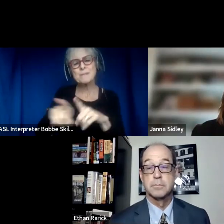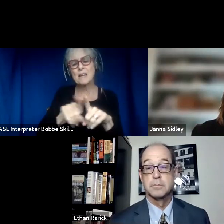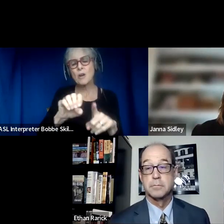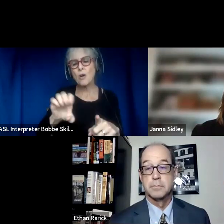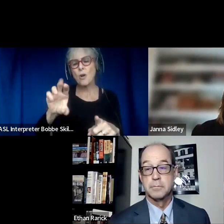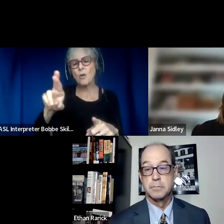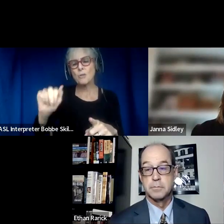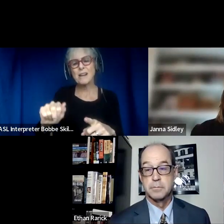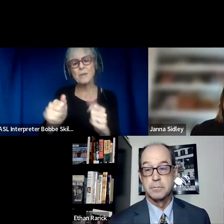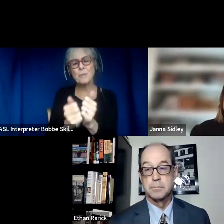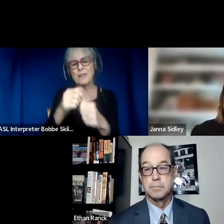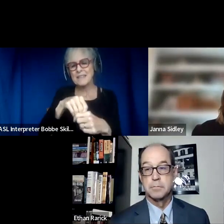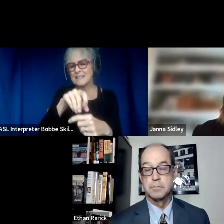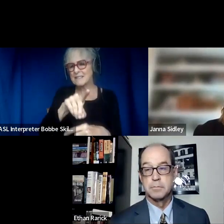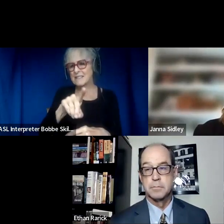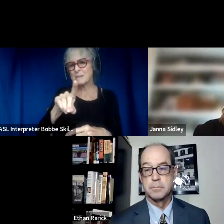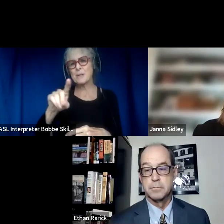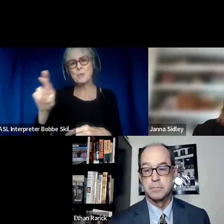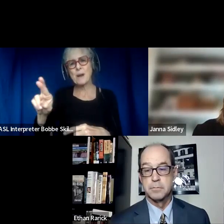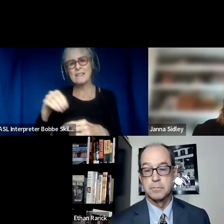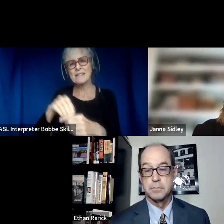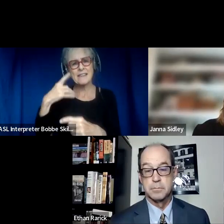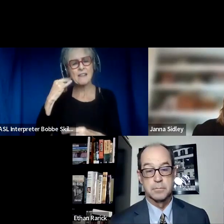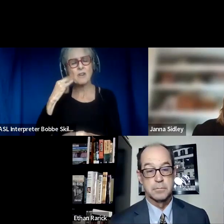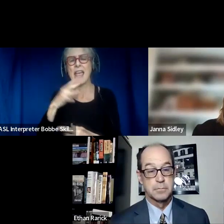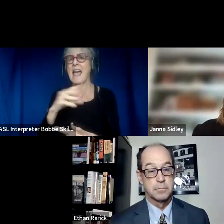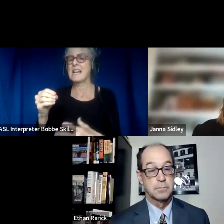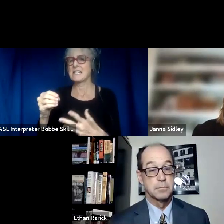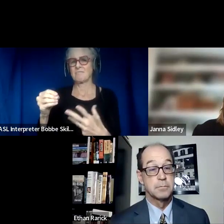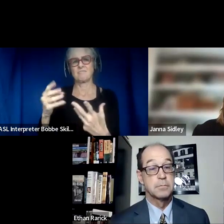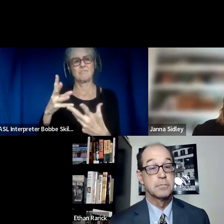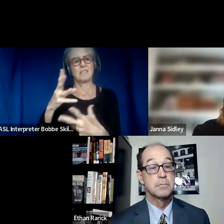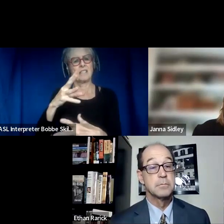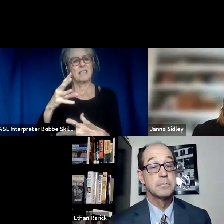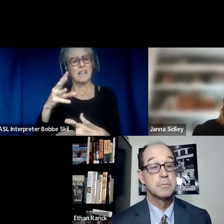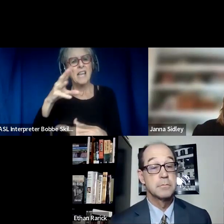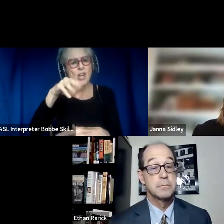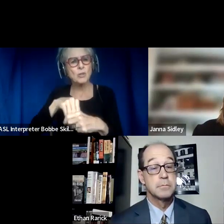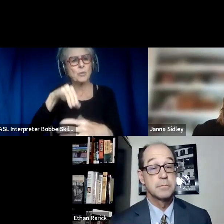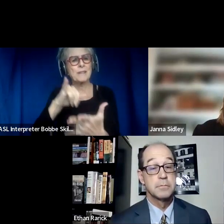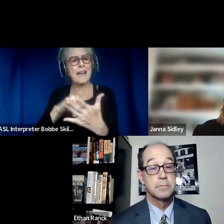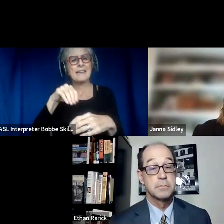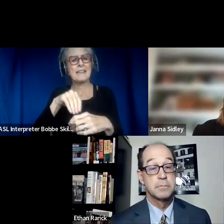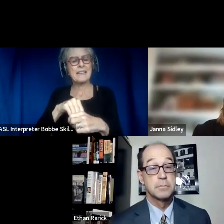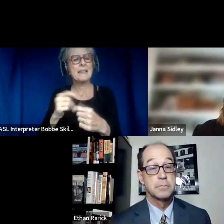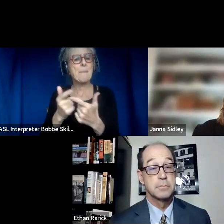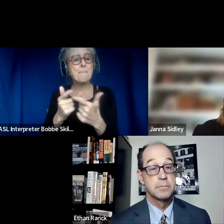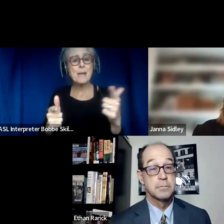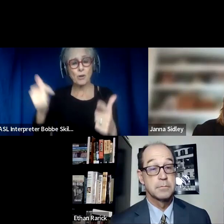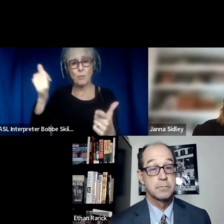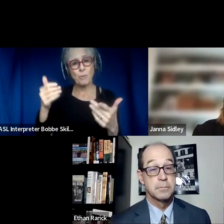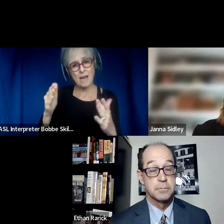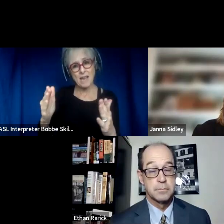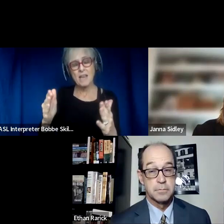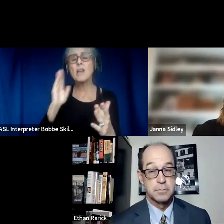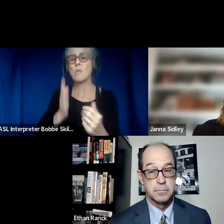California and engage that in a more bigger and broader way, I think it'll help us move things